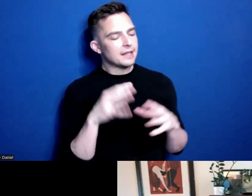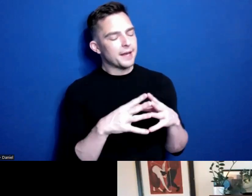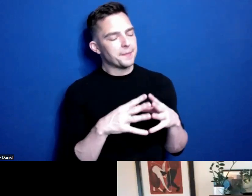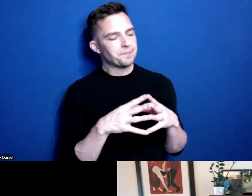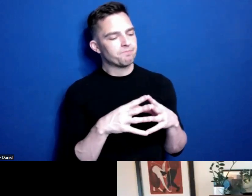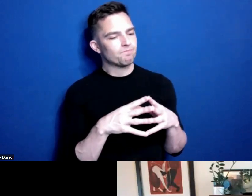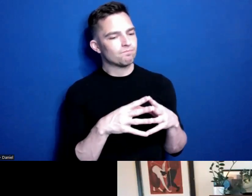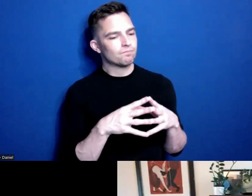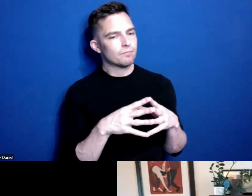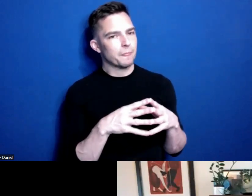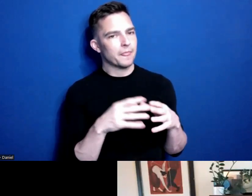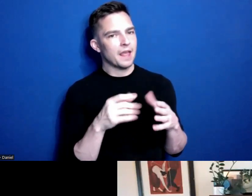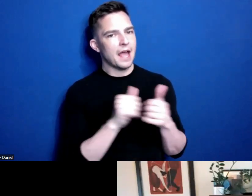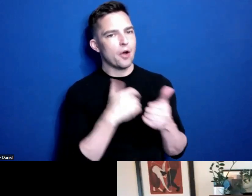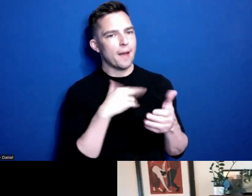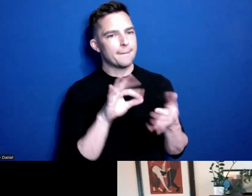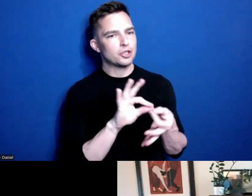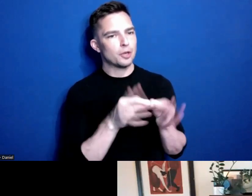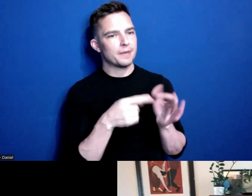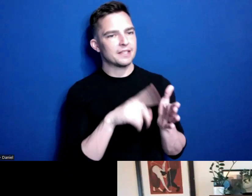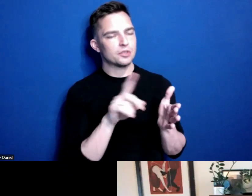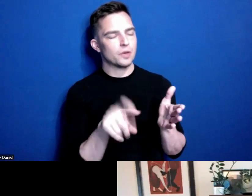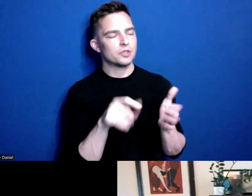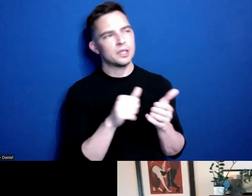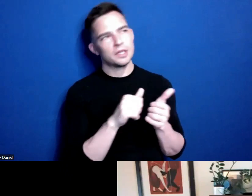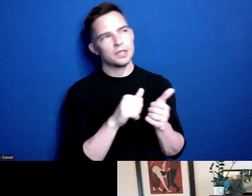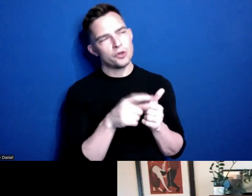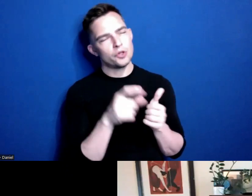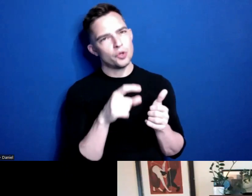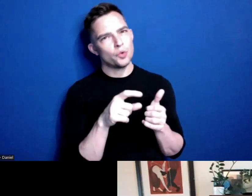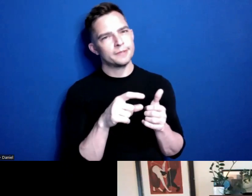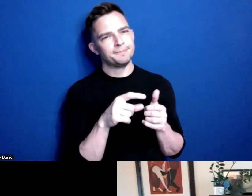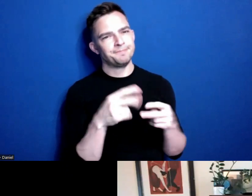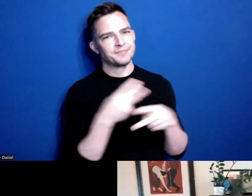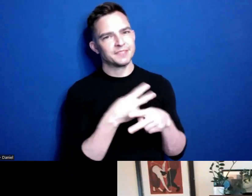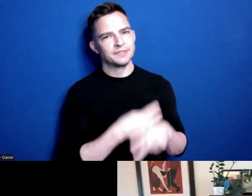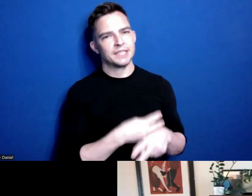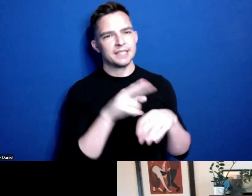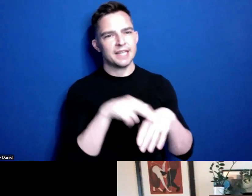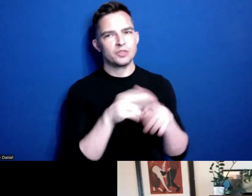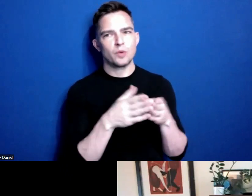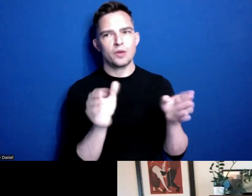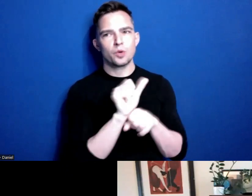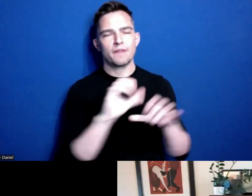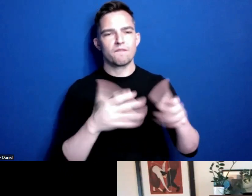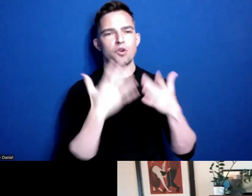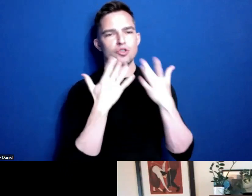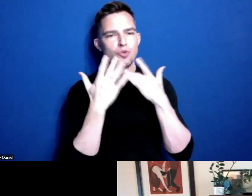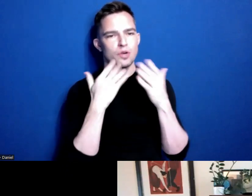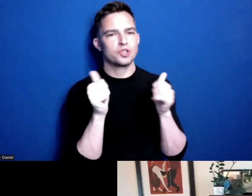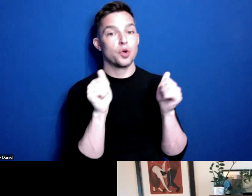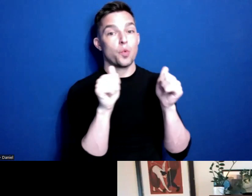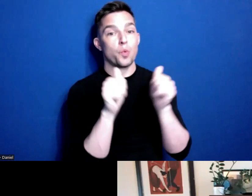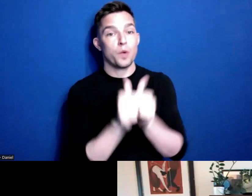how I'm interpreting this question is how do you reconcile the nationwide workforce shortage with